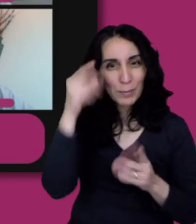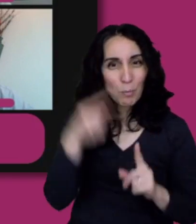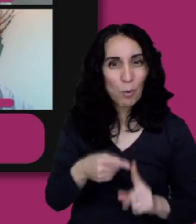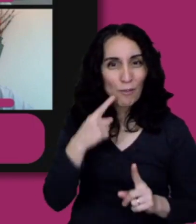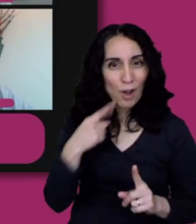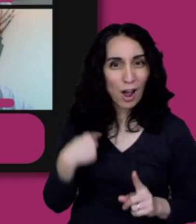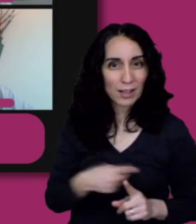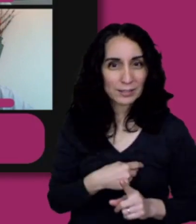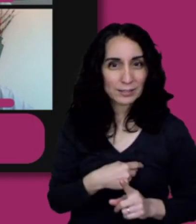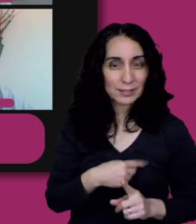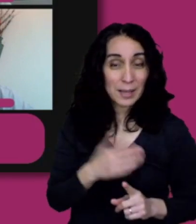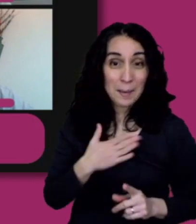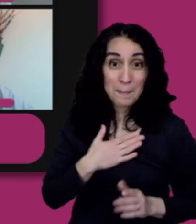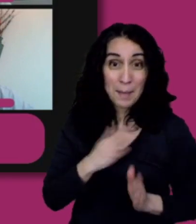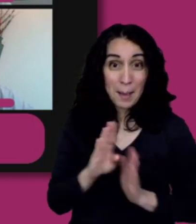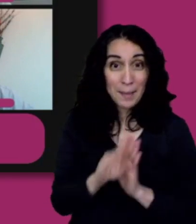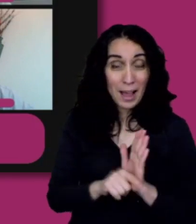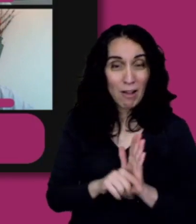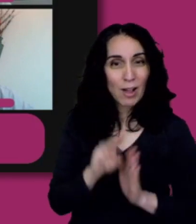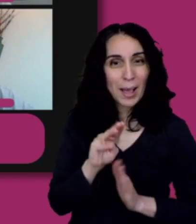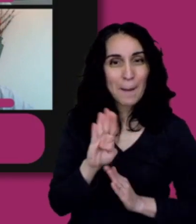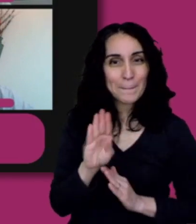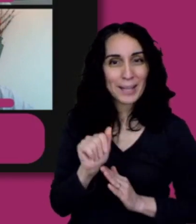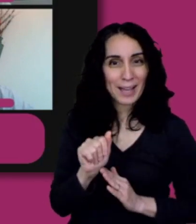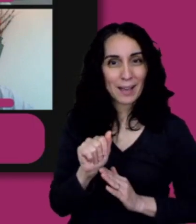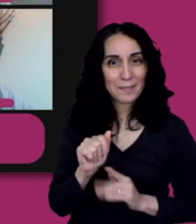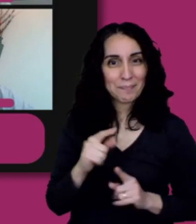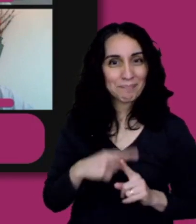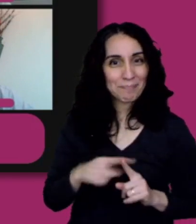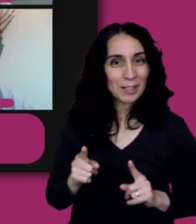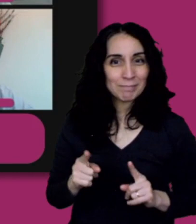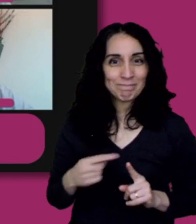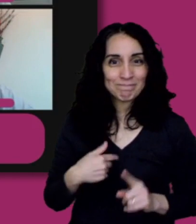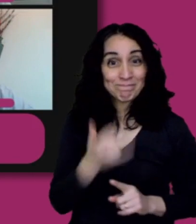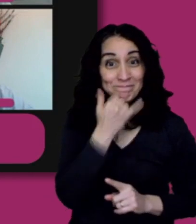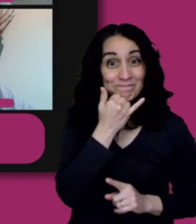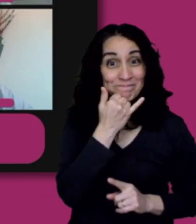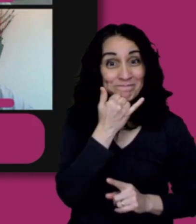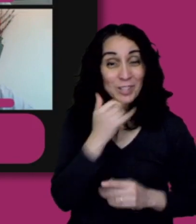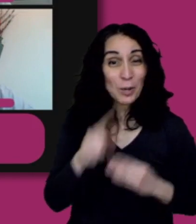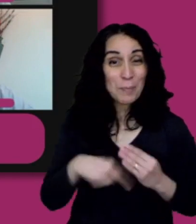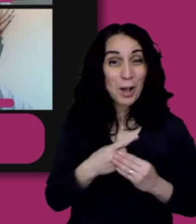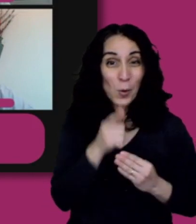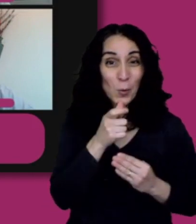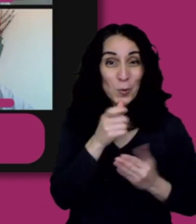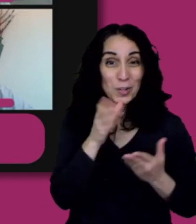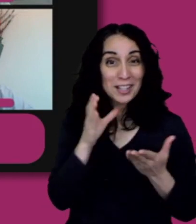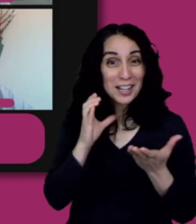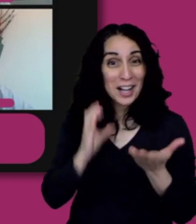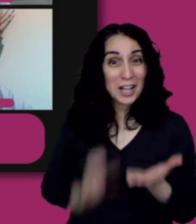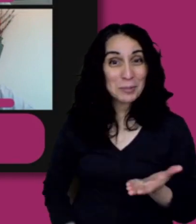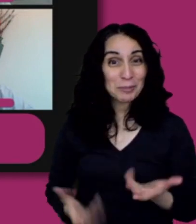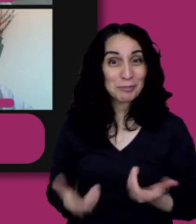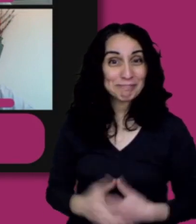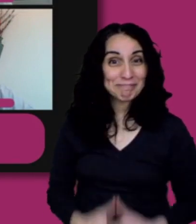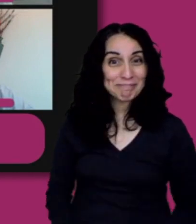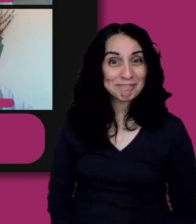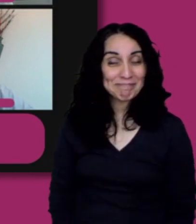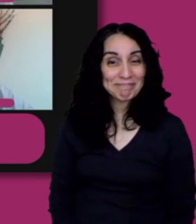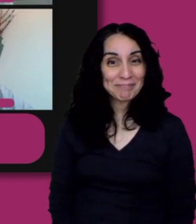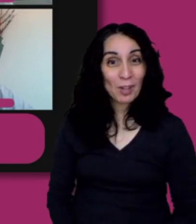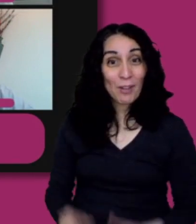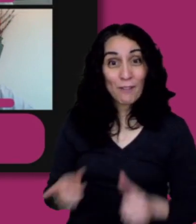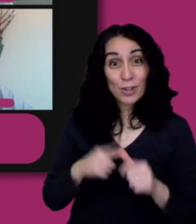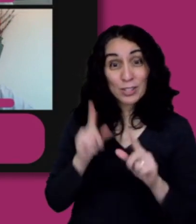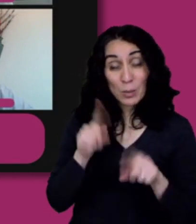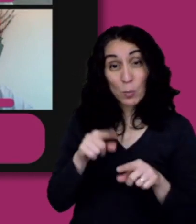Pumpkin Fets. My background, I have an MBA, but I was wrong about who our customer was. And